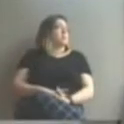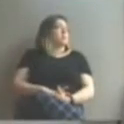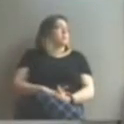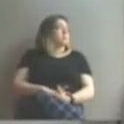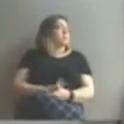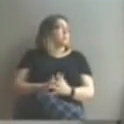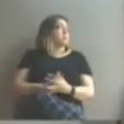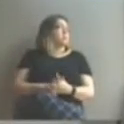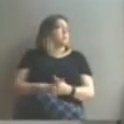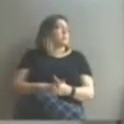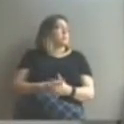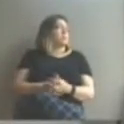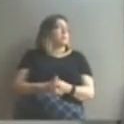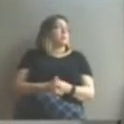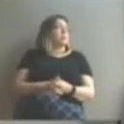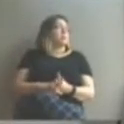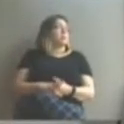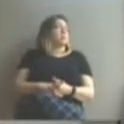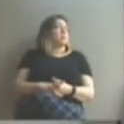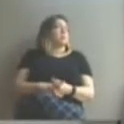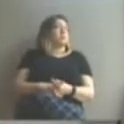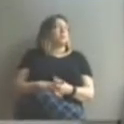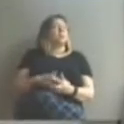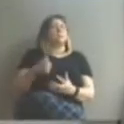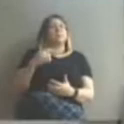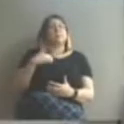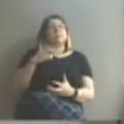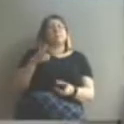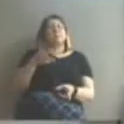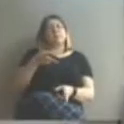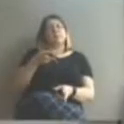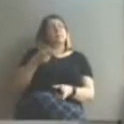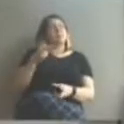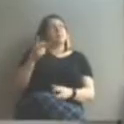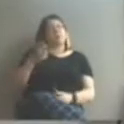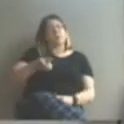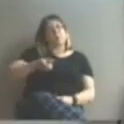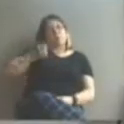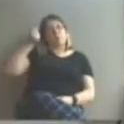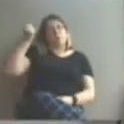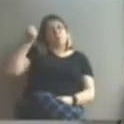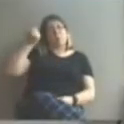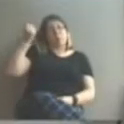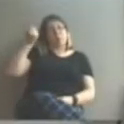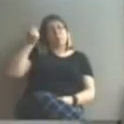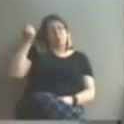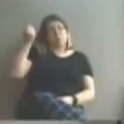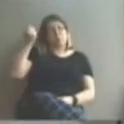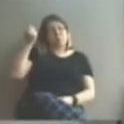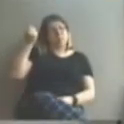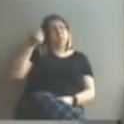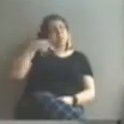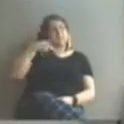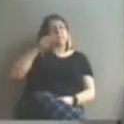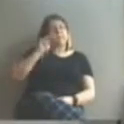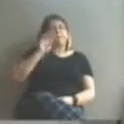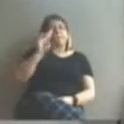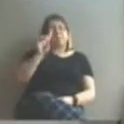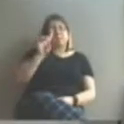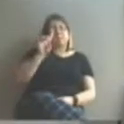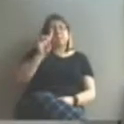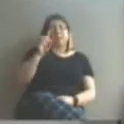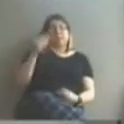know what I'm saying? And so I'll go ahead and make a motion to pull out and put on hold the PM1